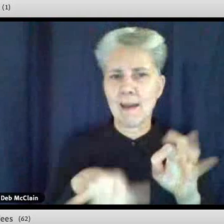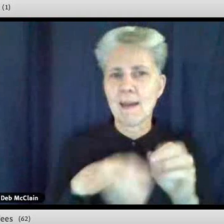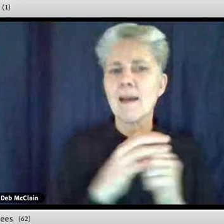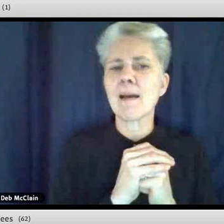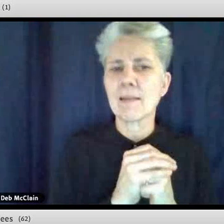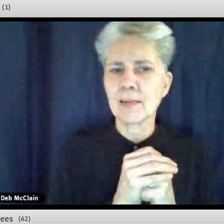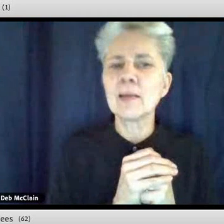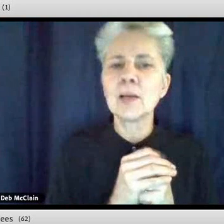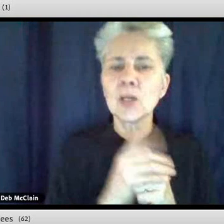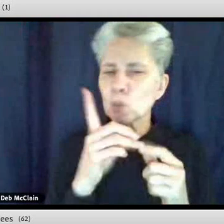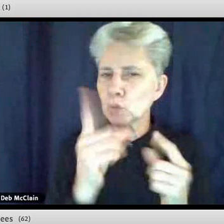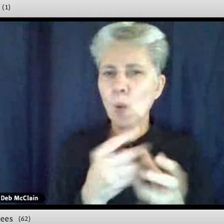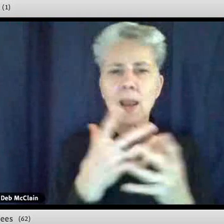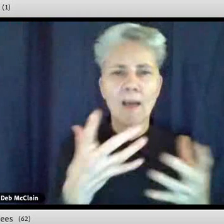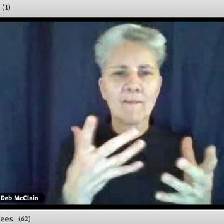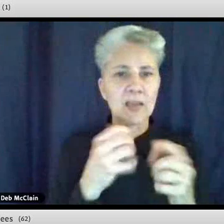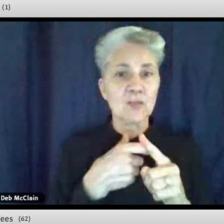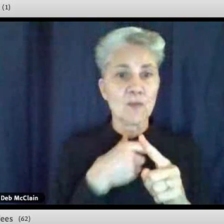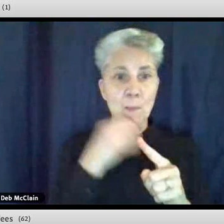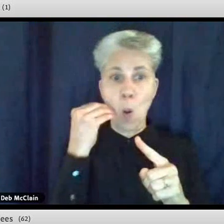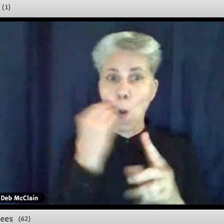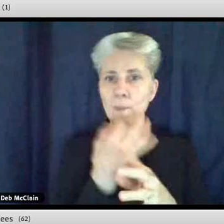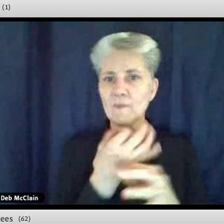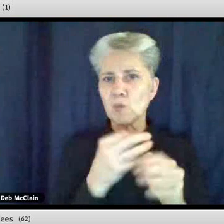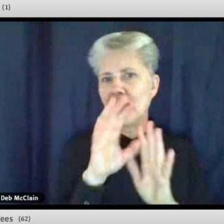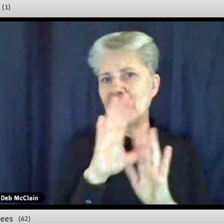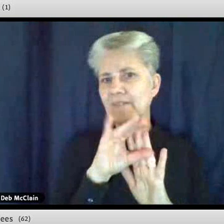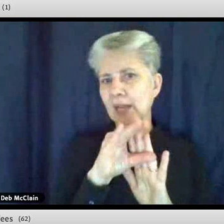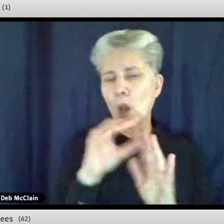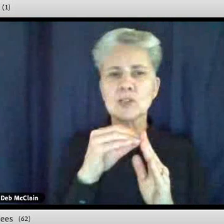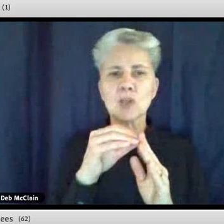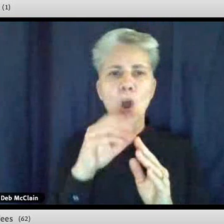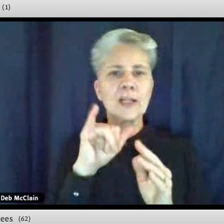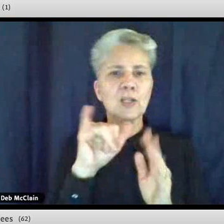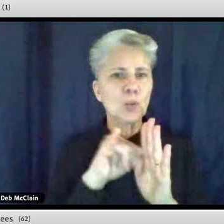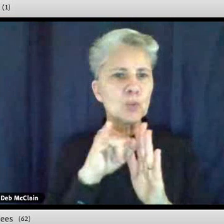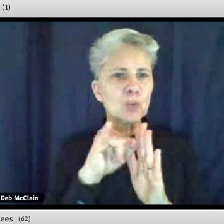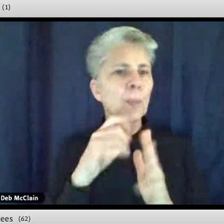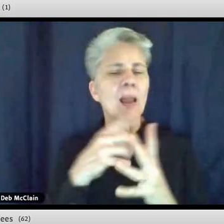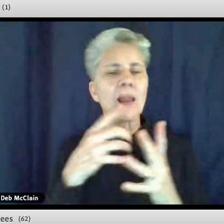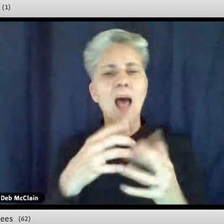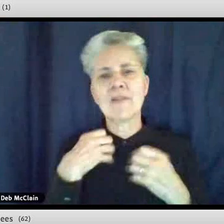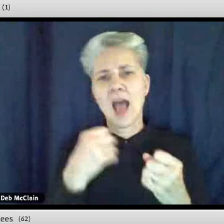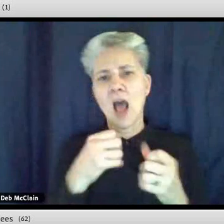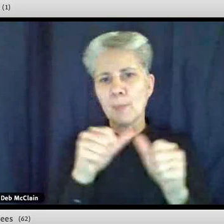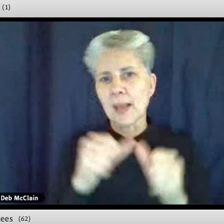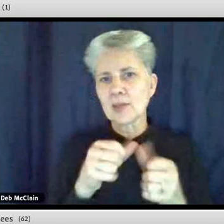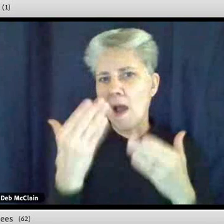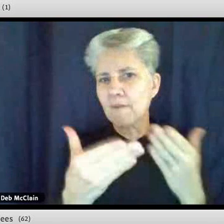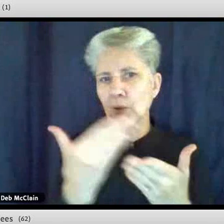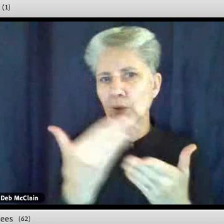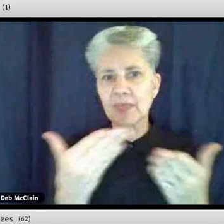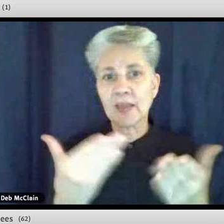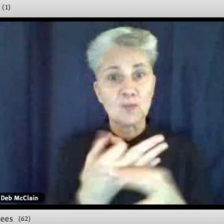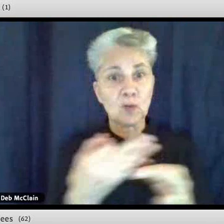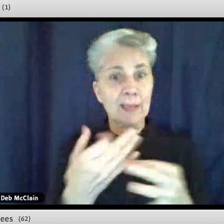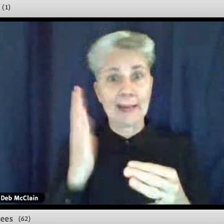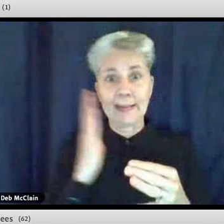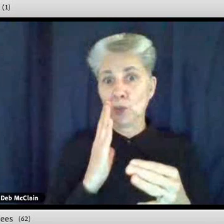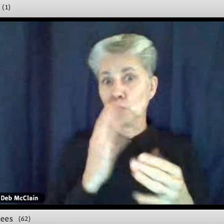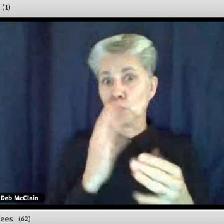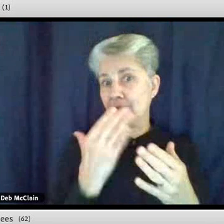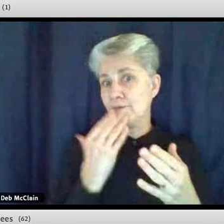time? Exercise. Exercise is so important. You can do a lot of things from home. There's free videos on YouTube. A lot of the